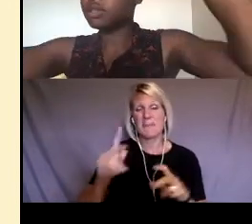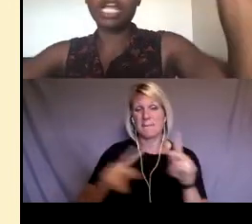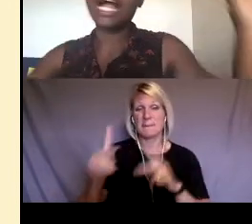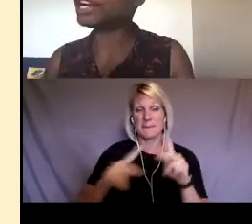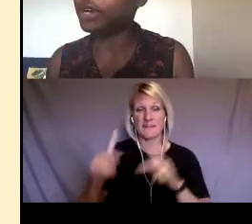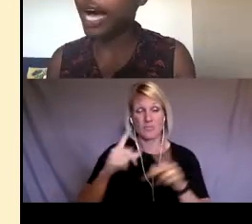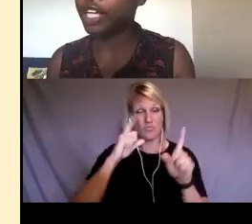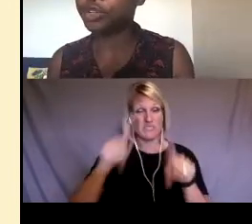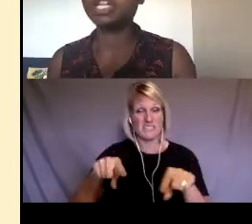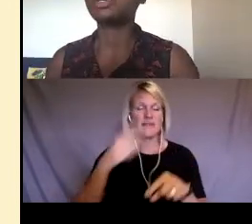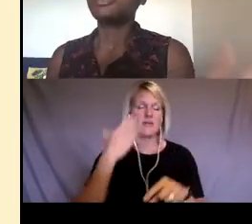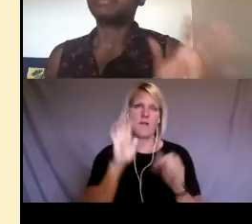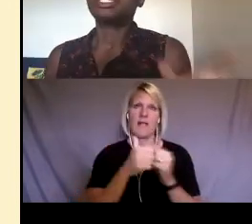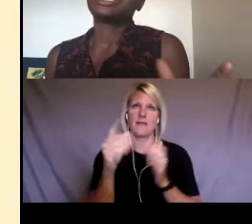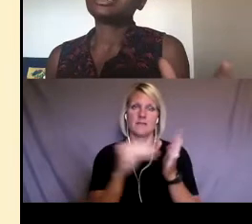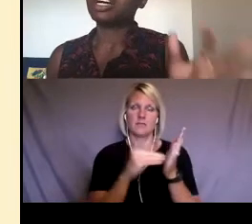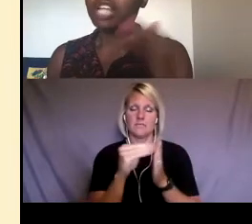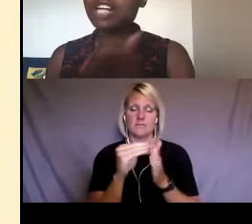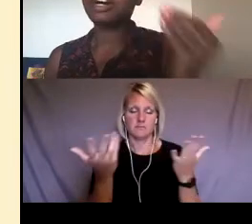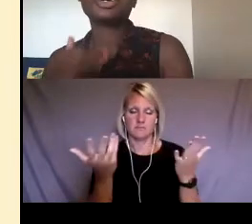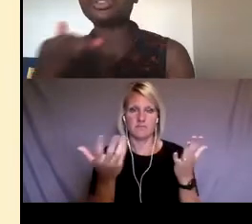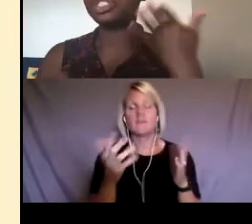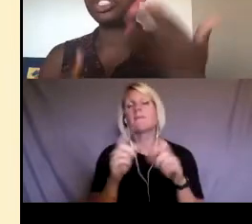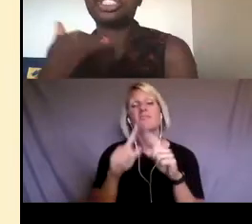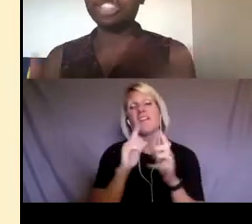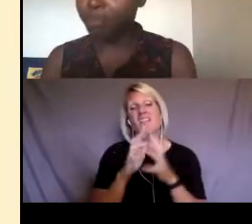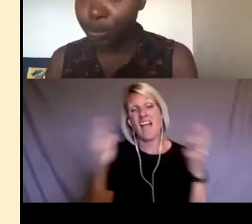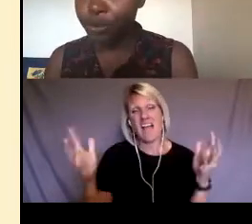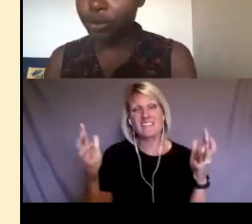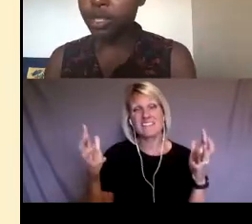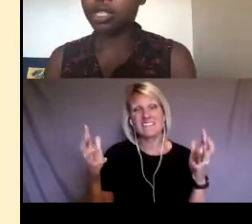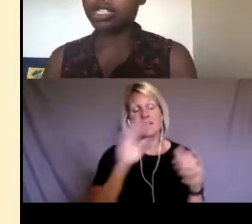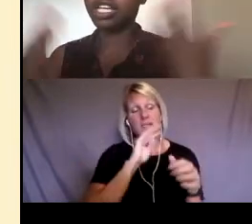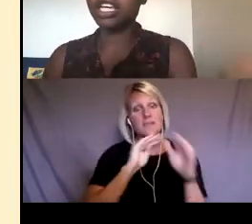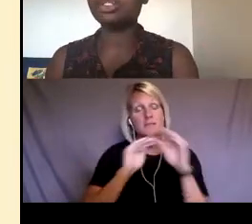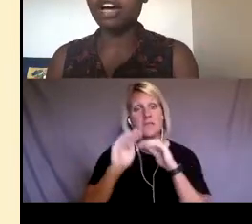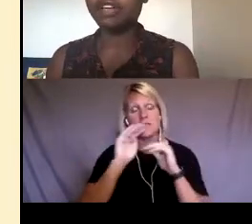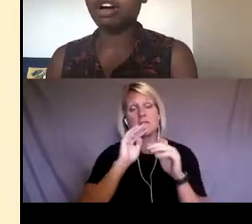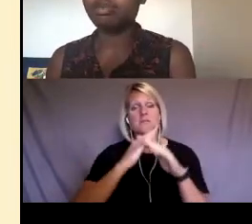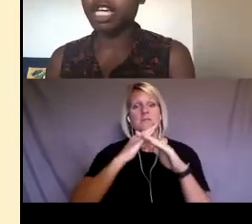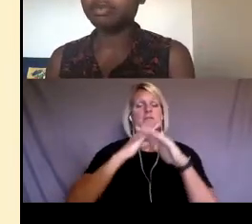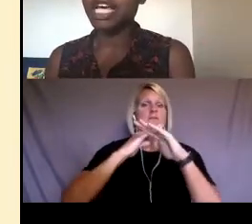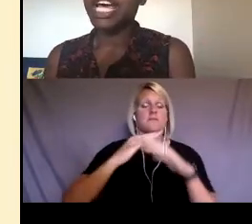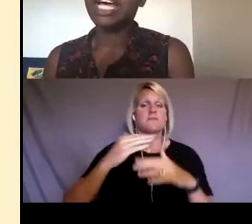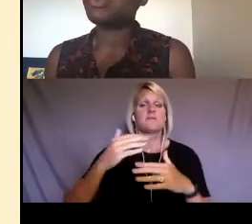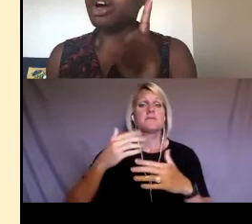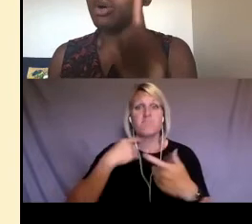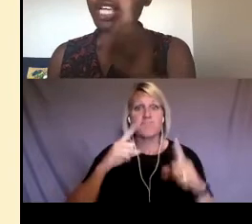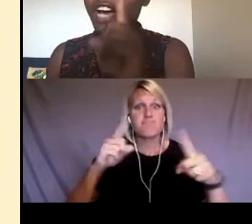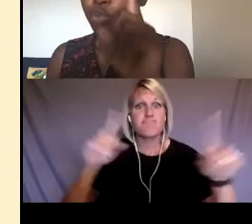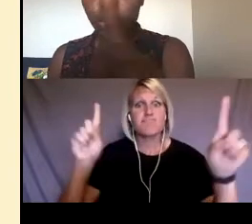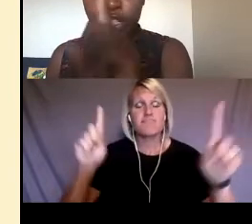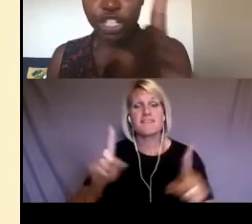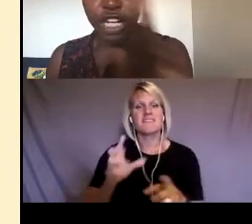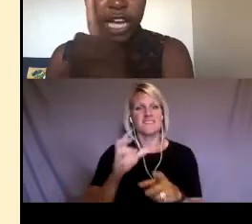it's like, I don't know how they do it, but there's a lot of hurdles to jump through to get traffic calming. And we only